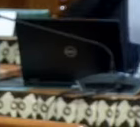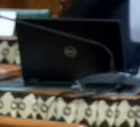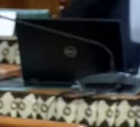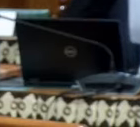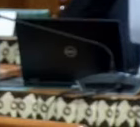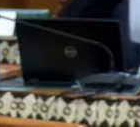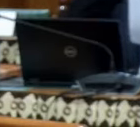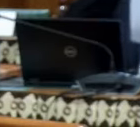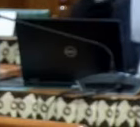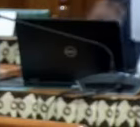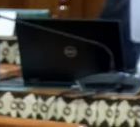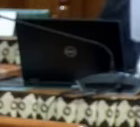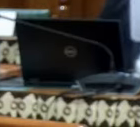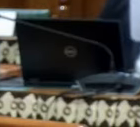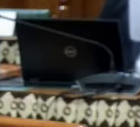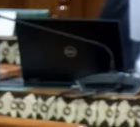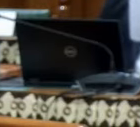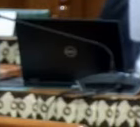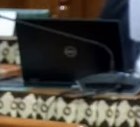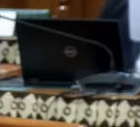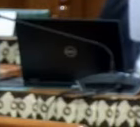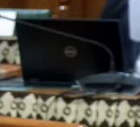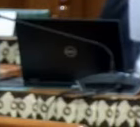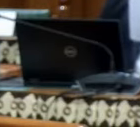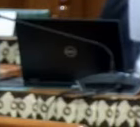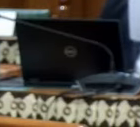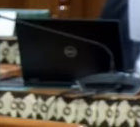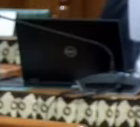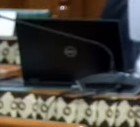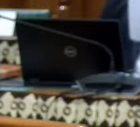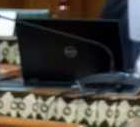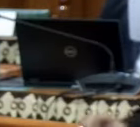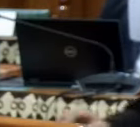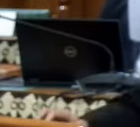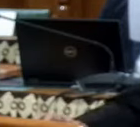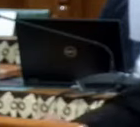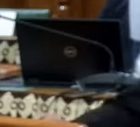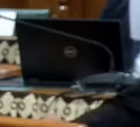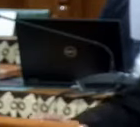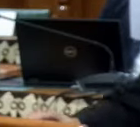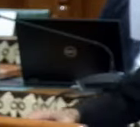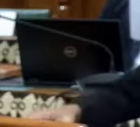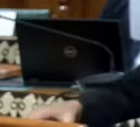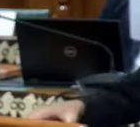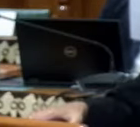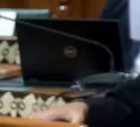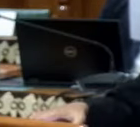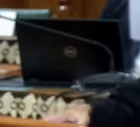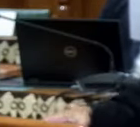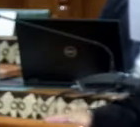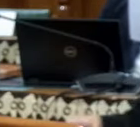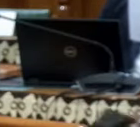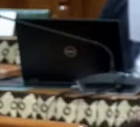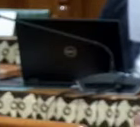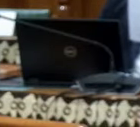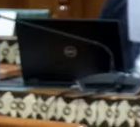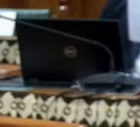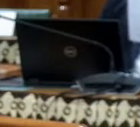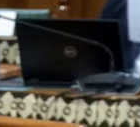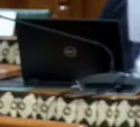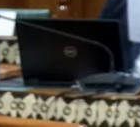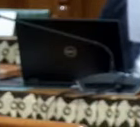to duly and legitimately register political parties by gazetting the registration as required by law. At this time, he